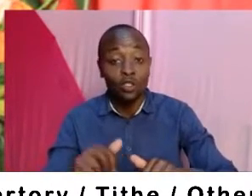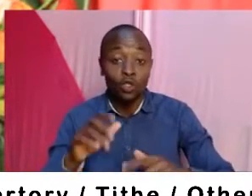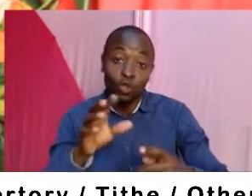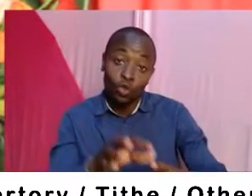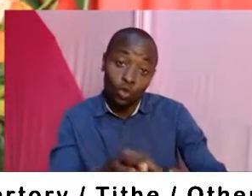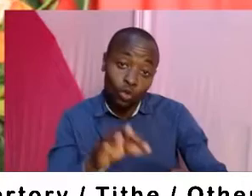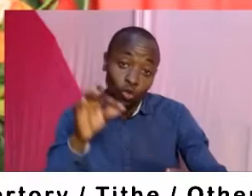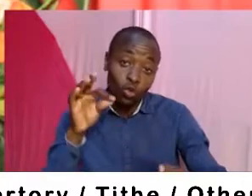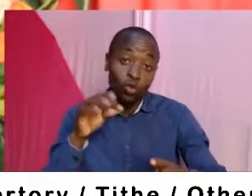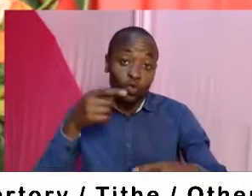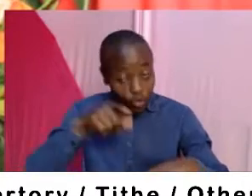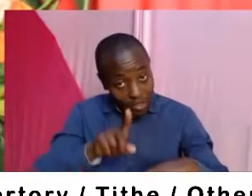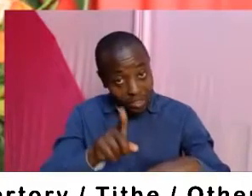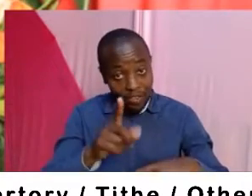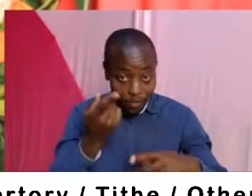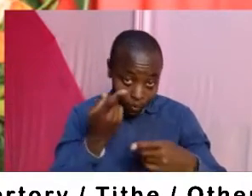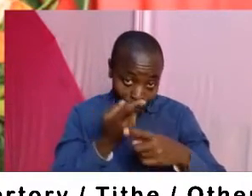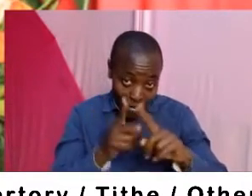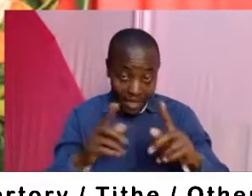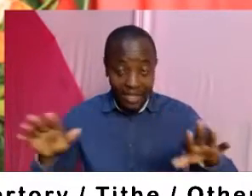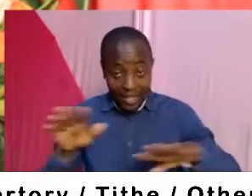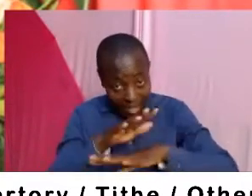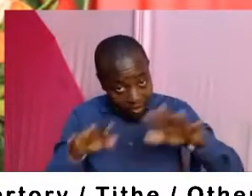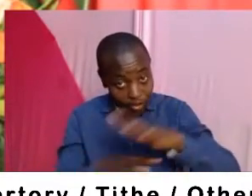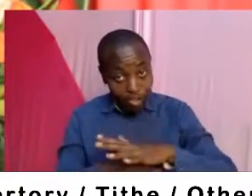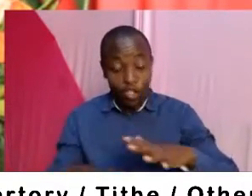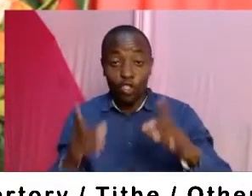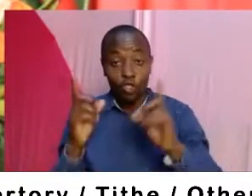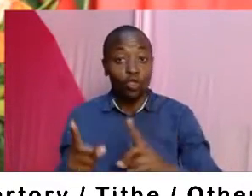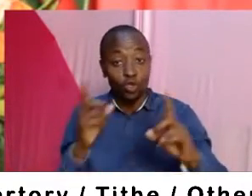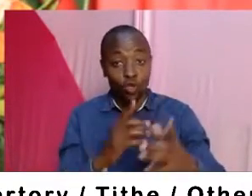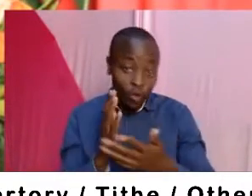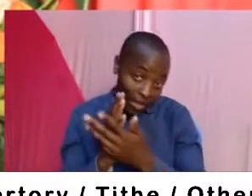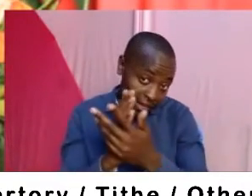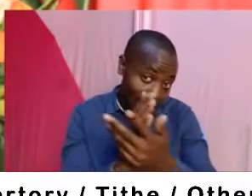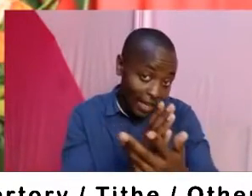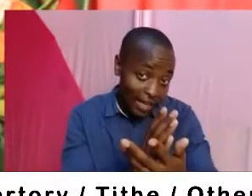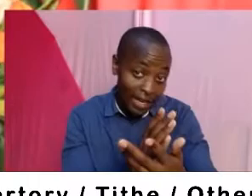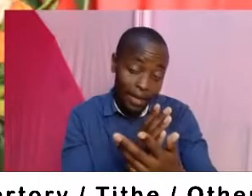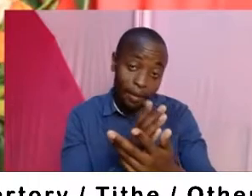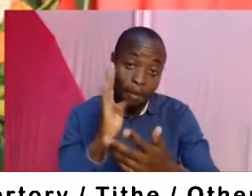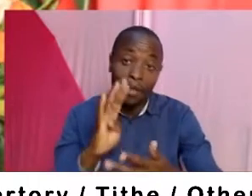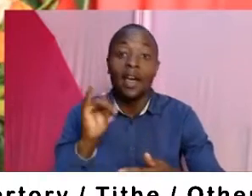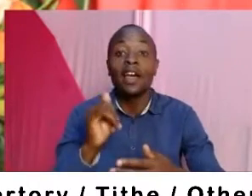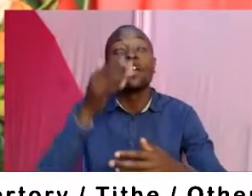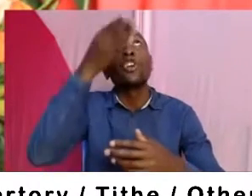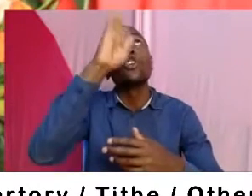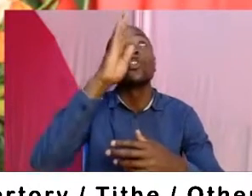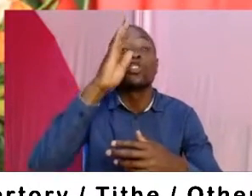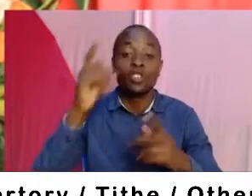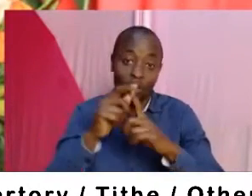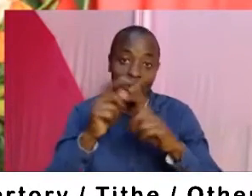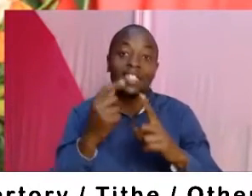You no longer make choices for yourself. But in everything that you do, you are guided and you are led by God. The word of